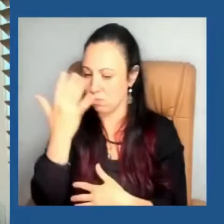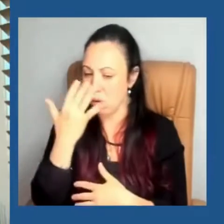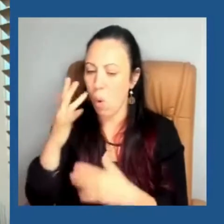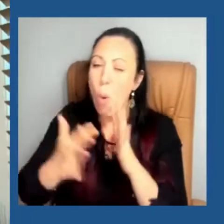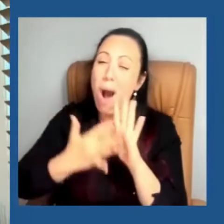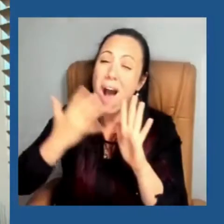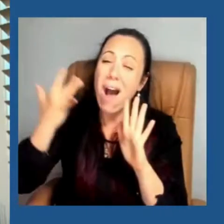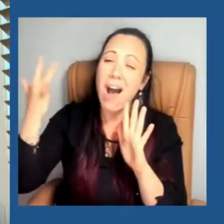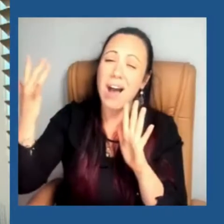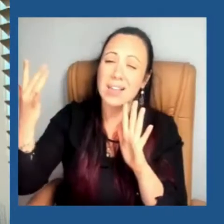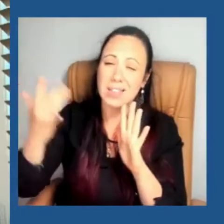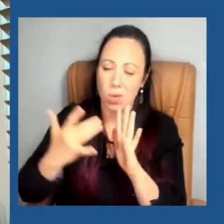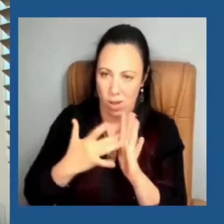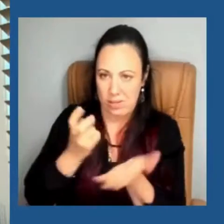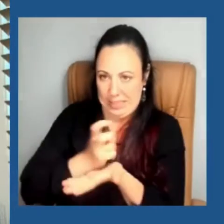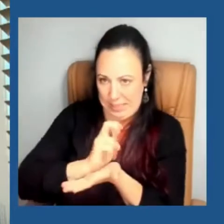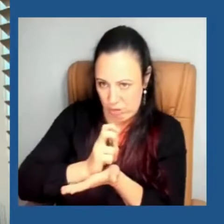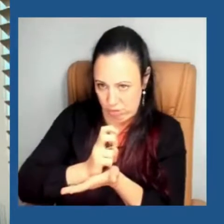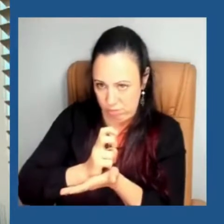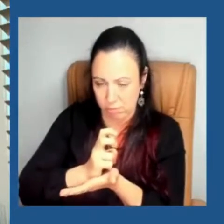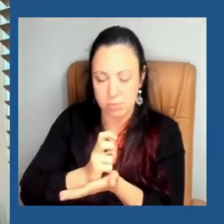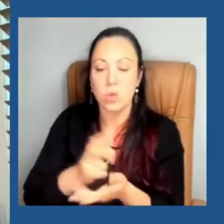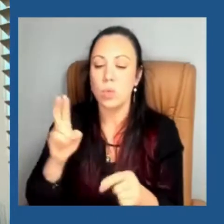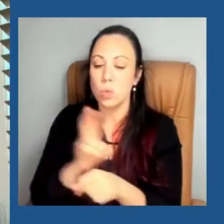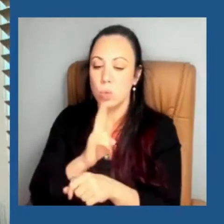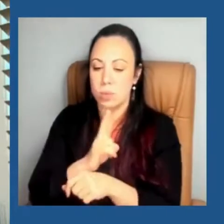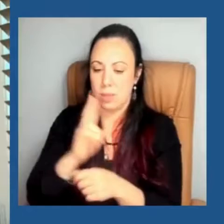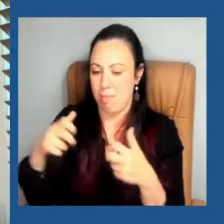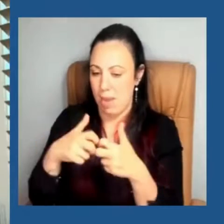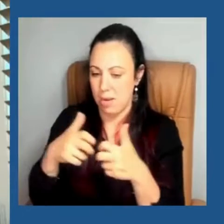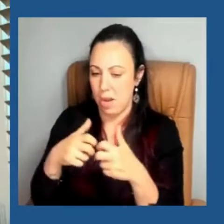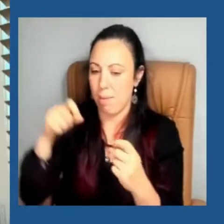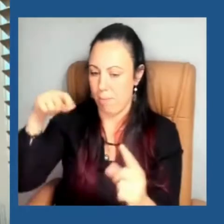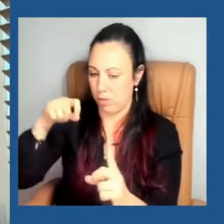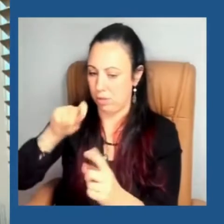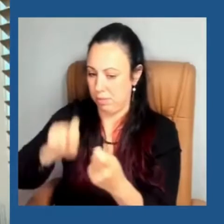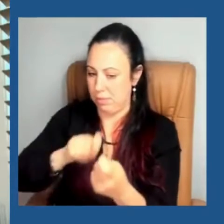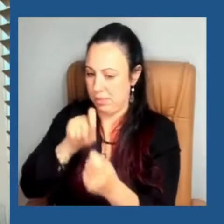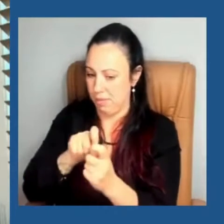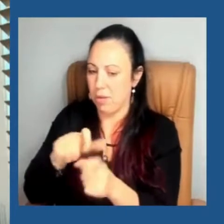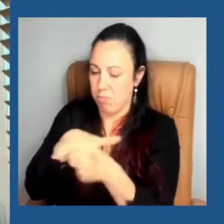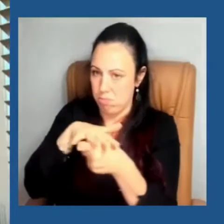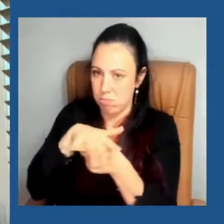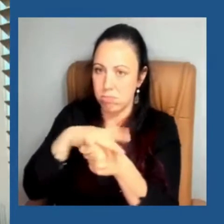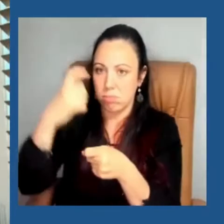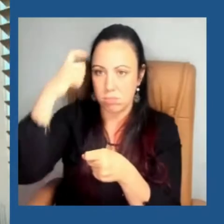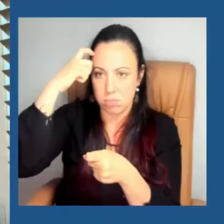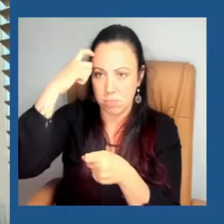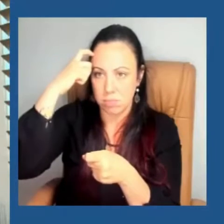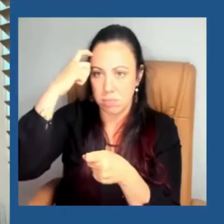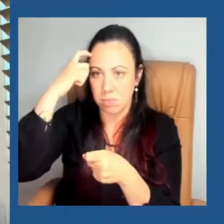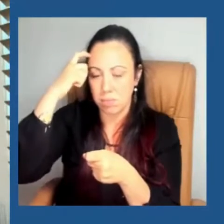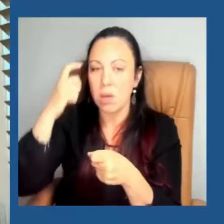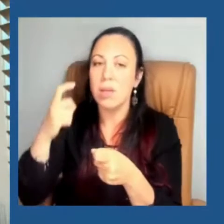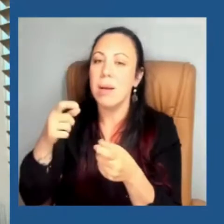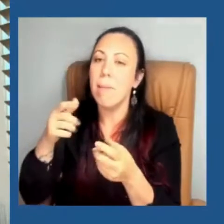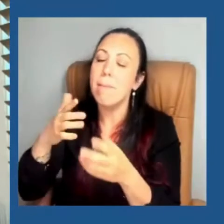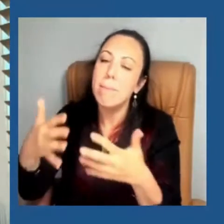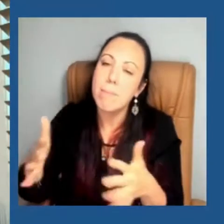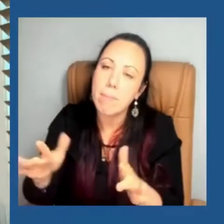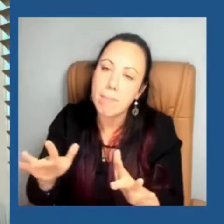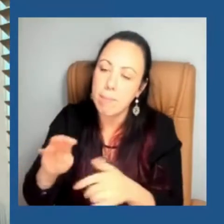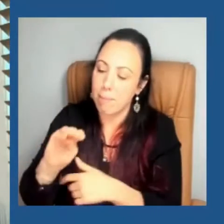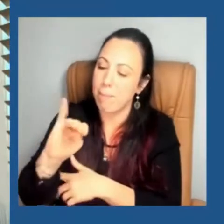seizure. Using magnetic pulses to target a specific brain site results in milder stimulation than we see